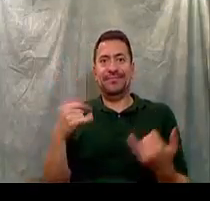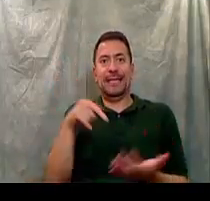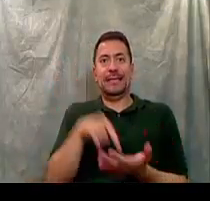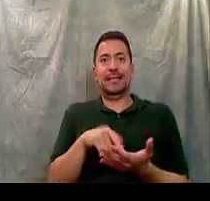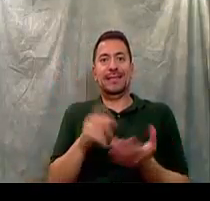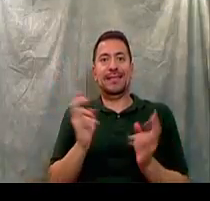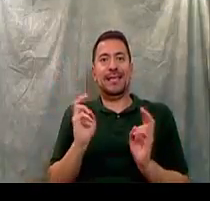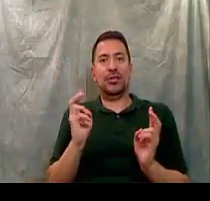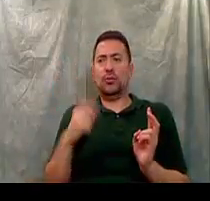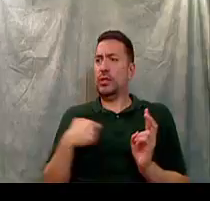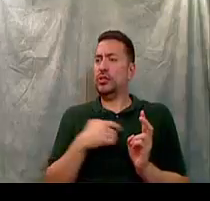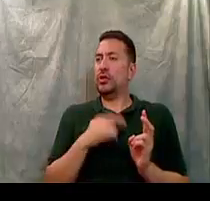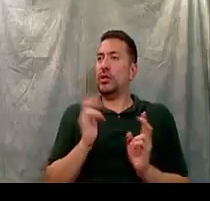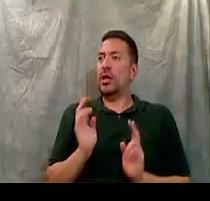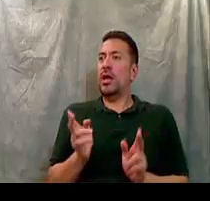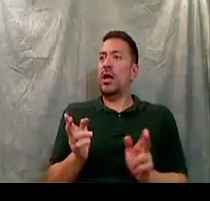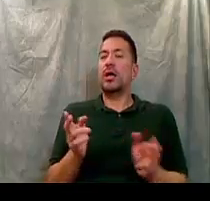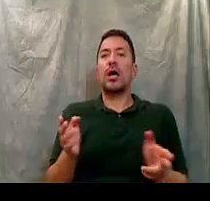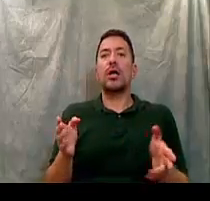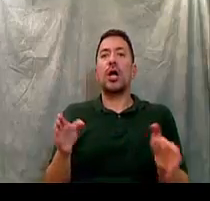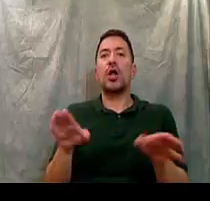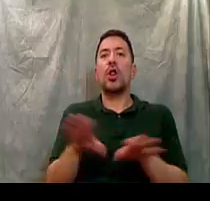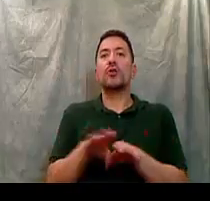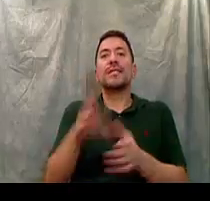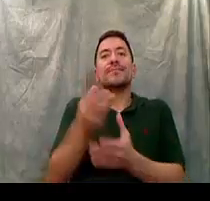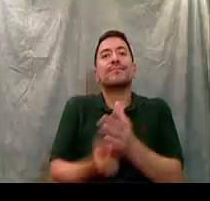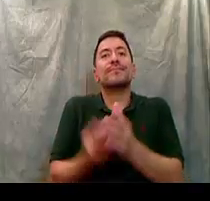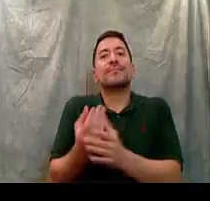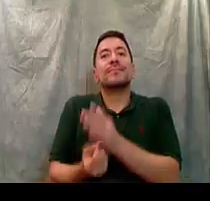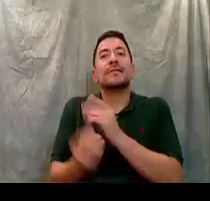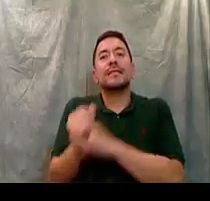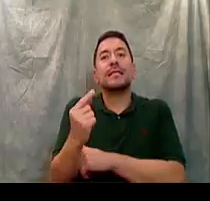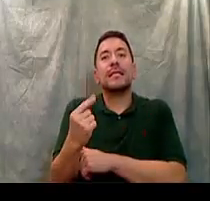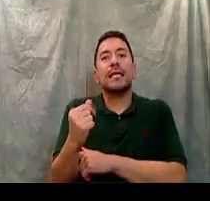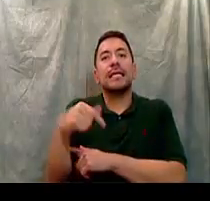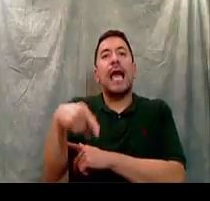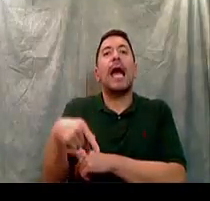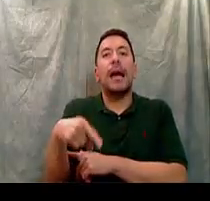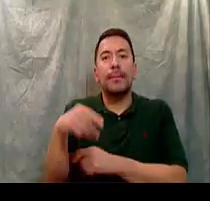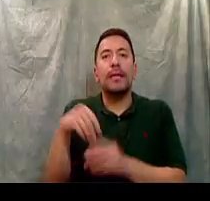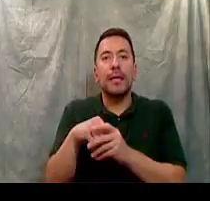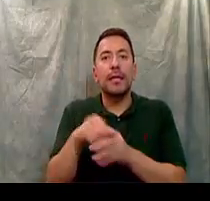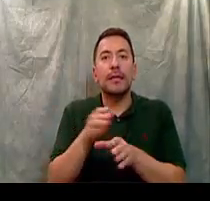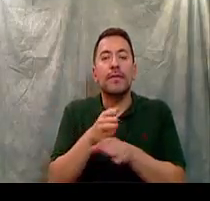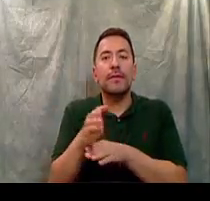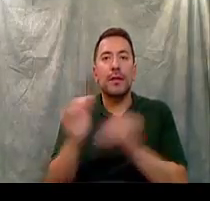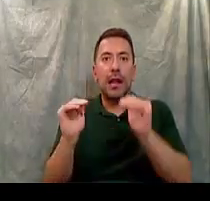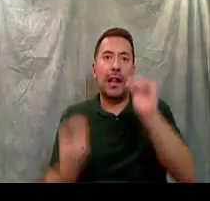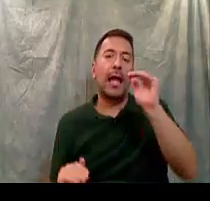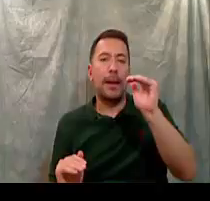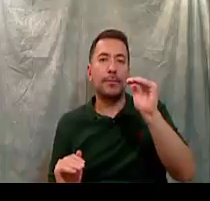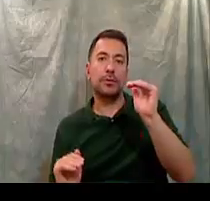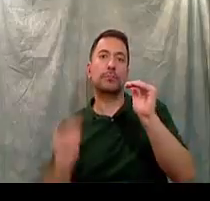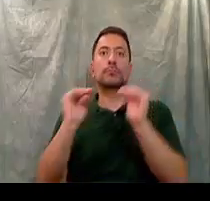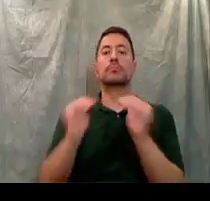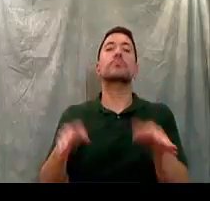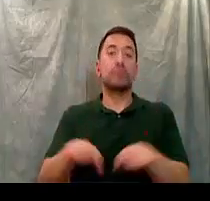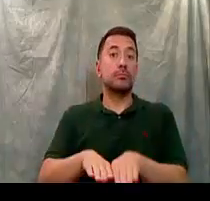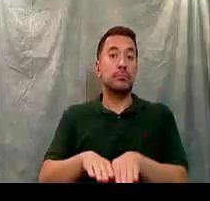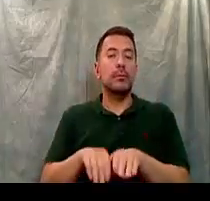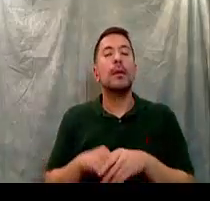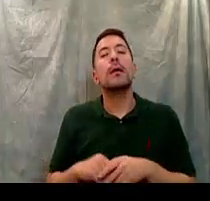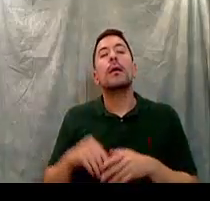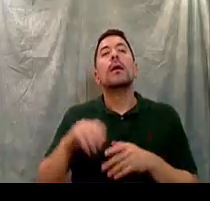should have some urgency in closing the gaps in the field that are connected to this issue for students. The 4th section is the